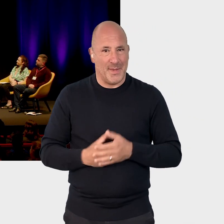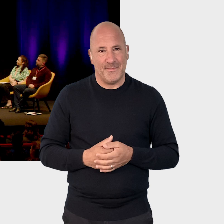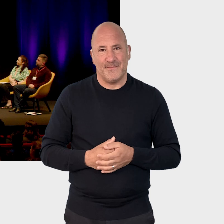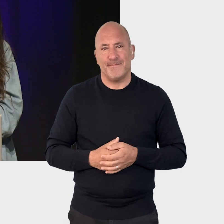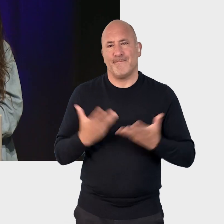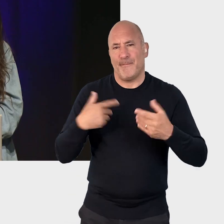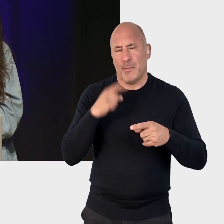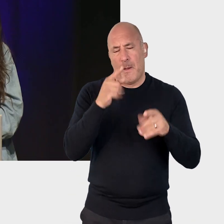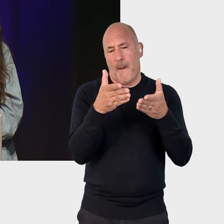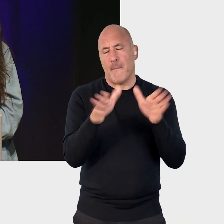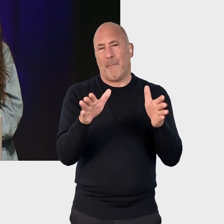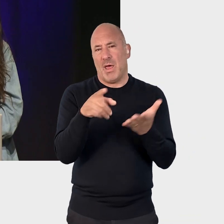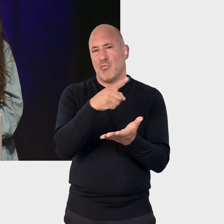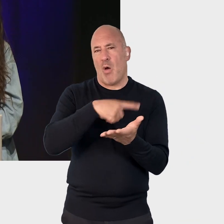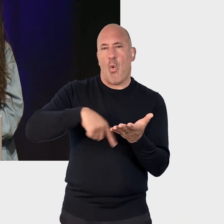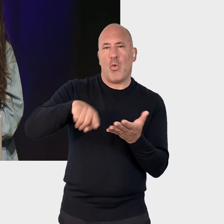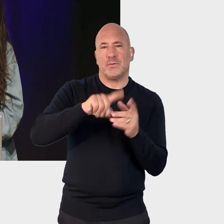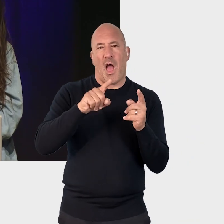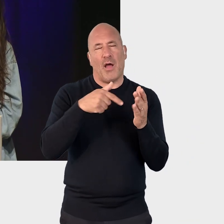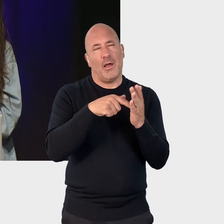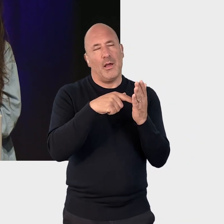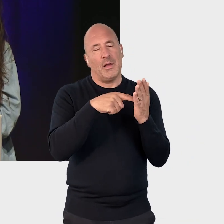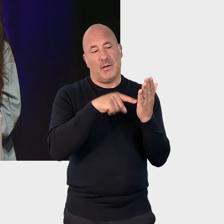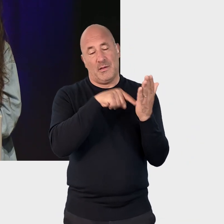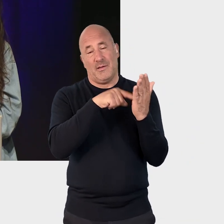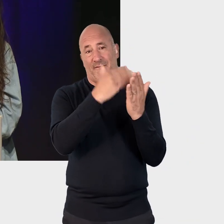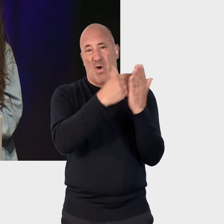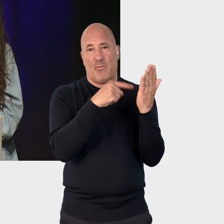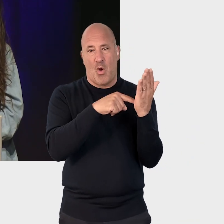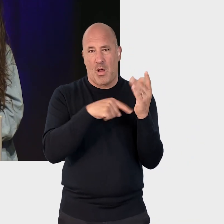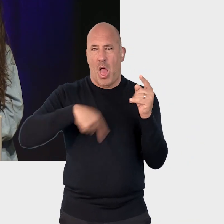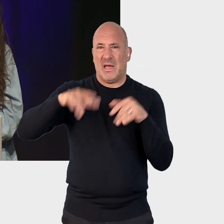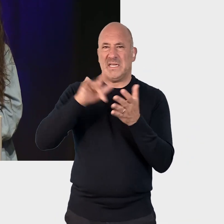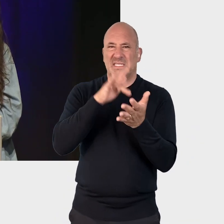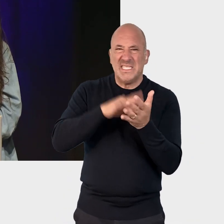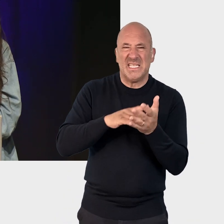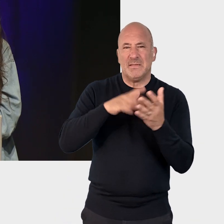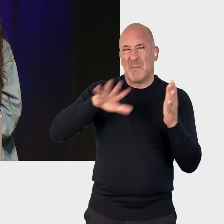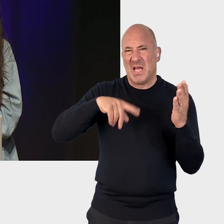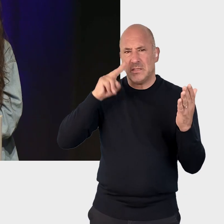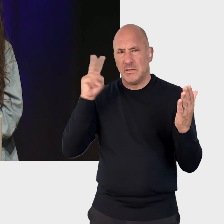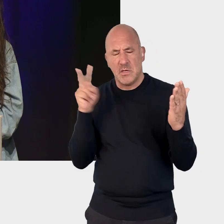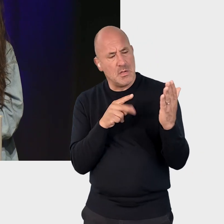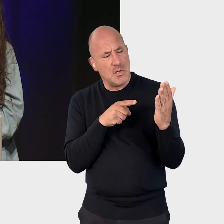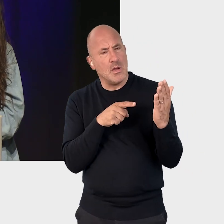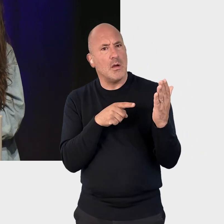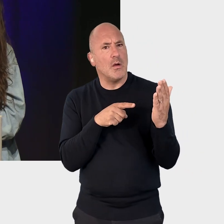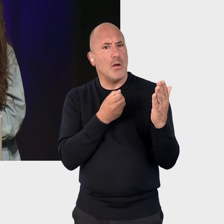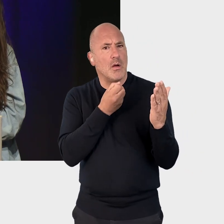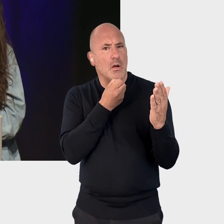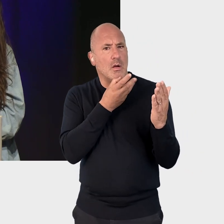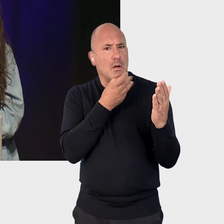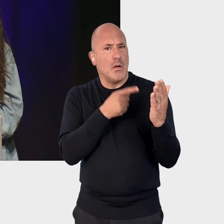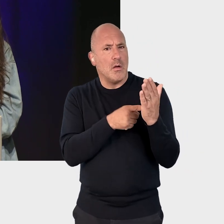Museum. And we're sort of looking at Public Record as being almost a sort of a framework